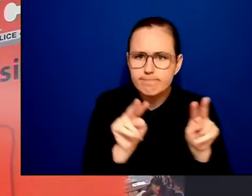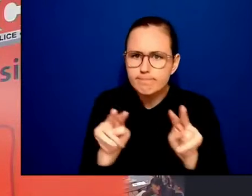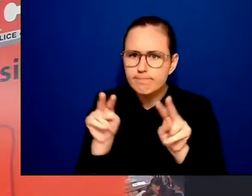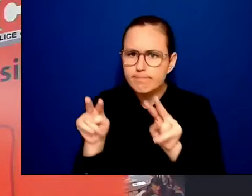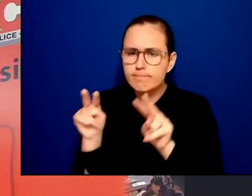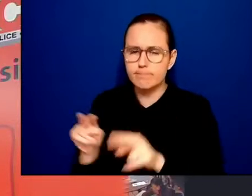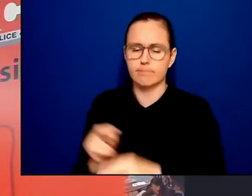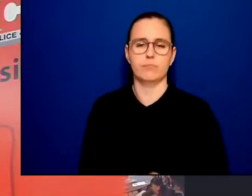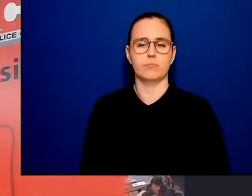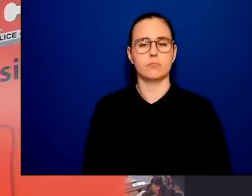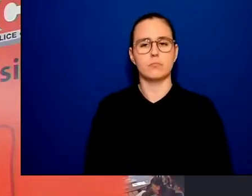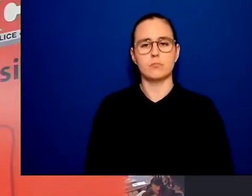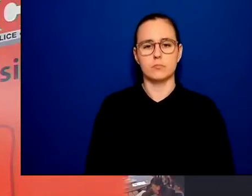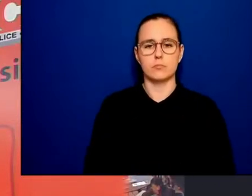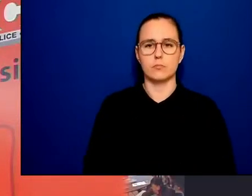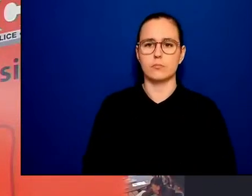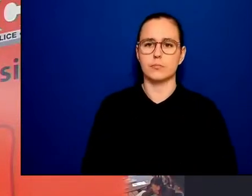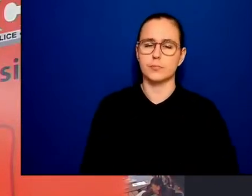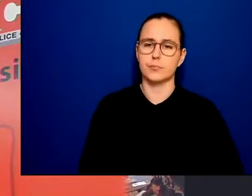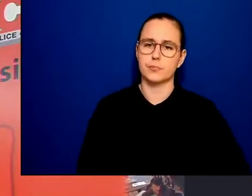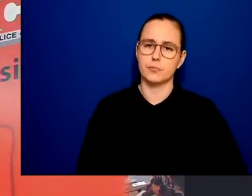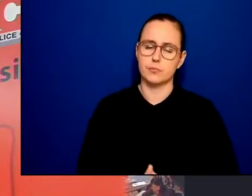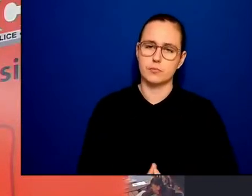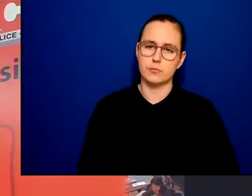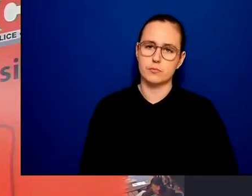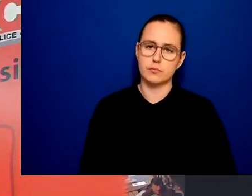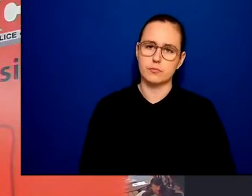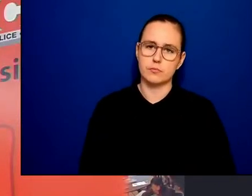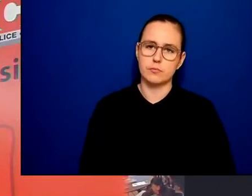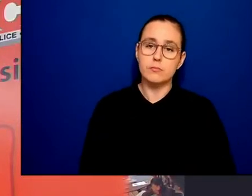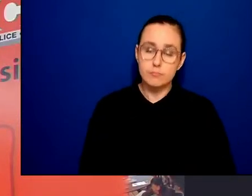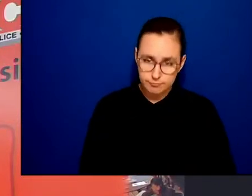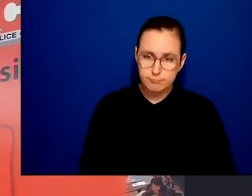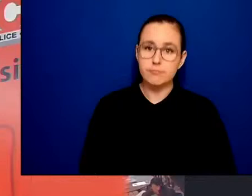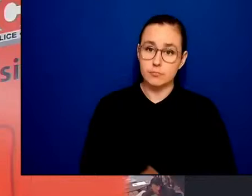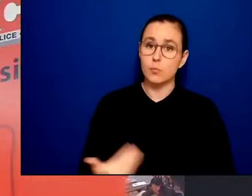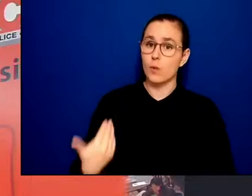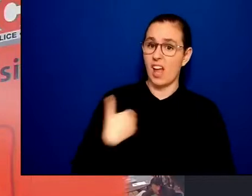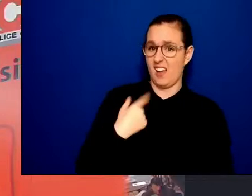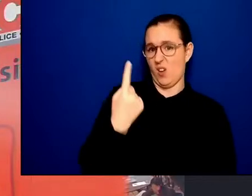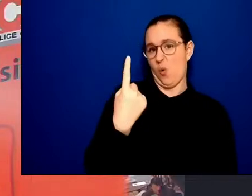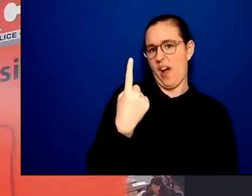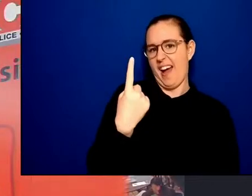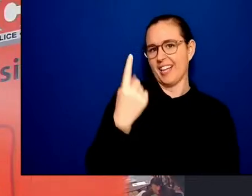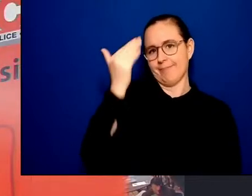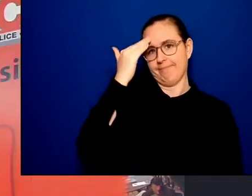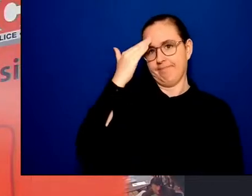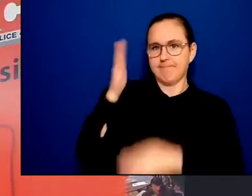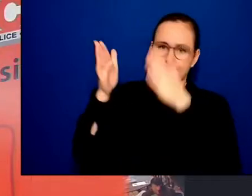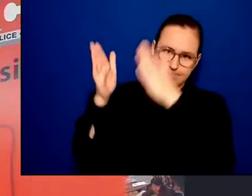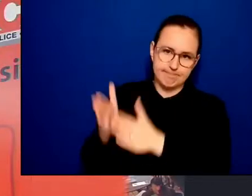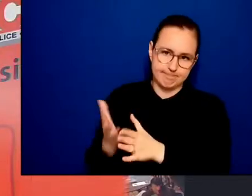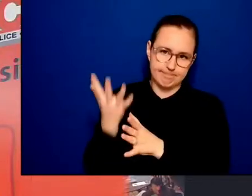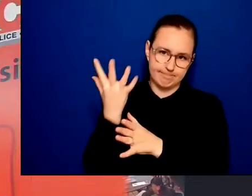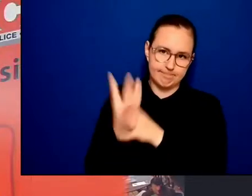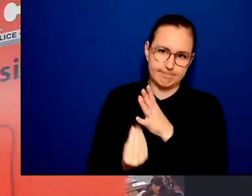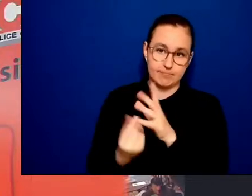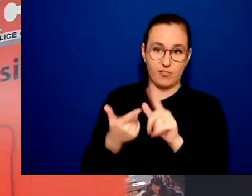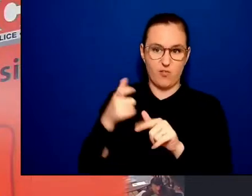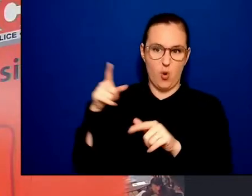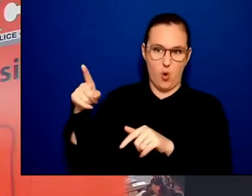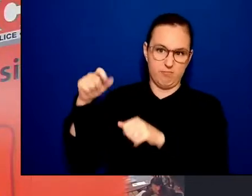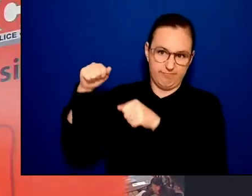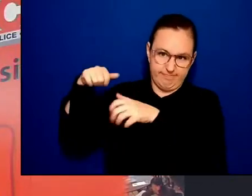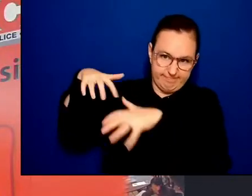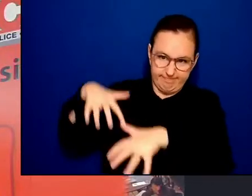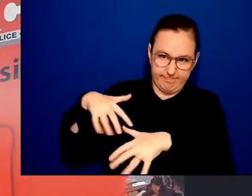to confirm that we have one known fatality, as previously reported, as a result of the mudslide near Lillooet. Our thoughts and